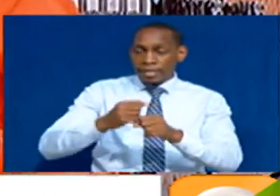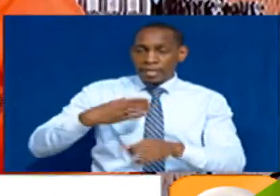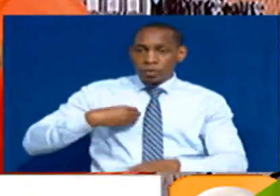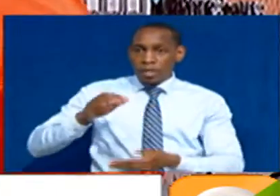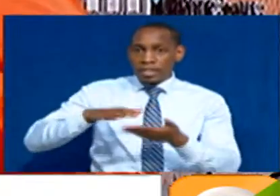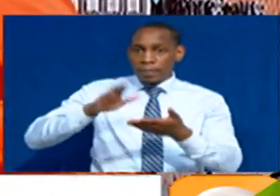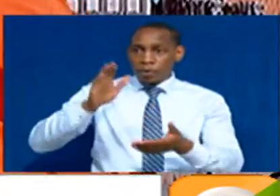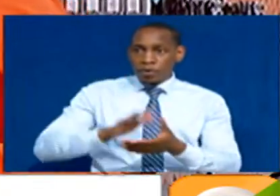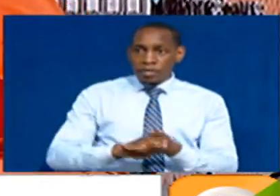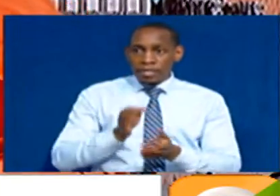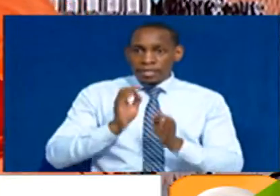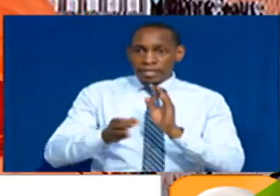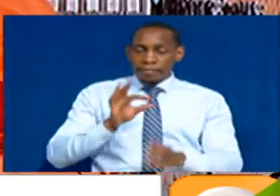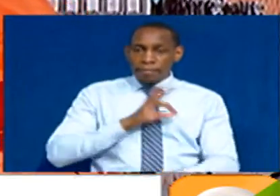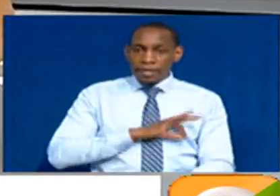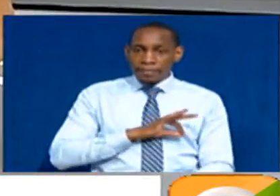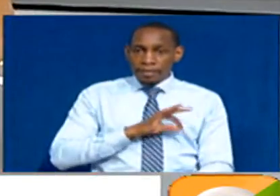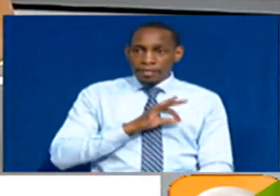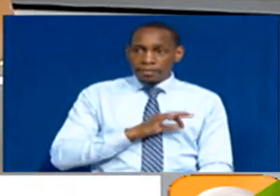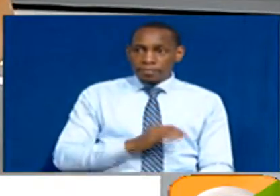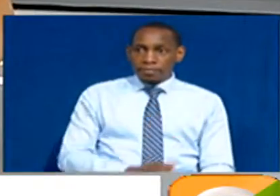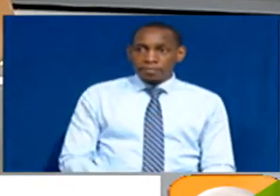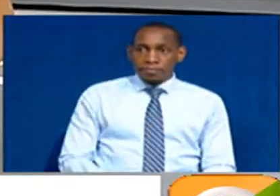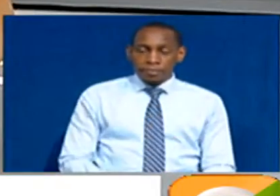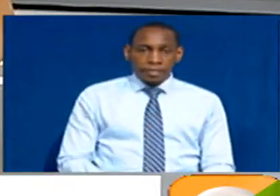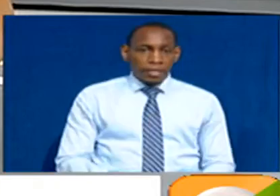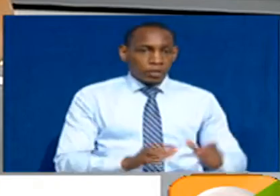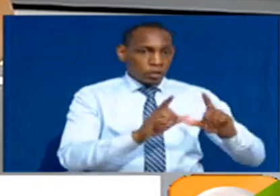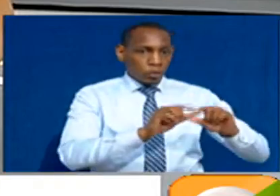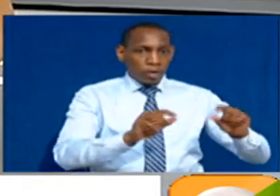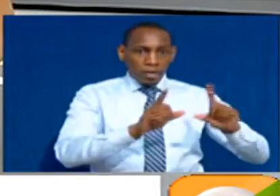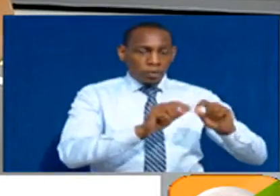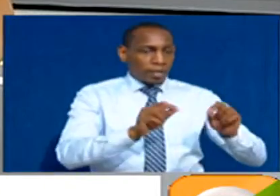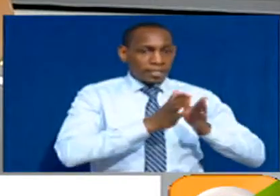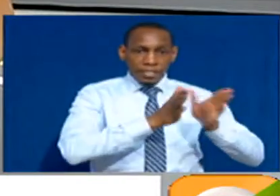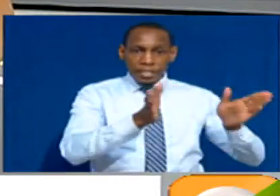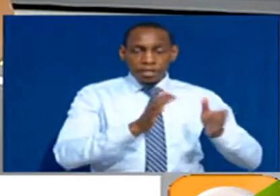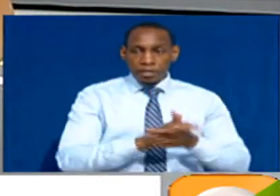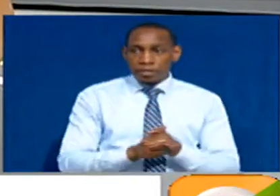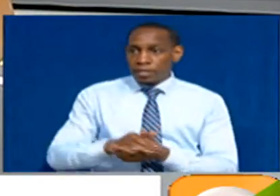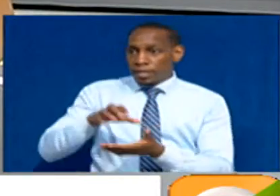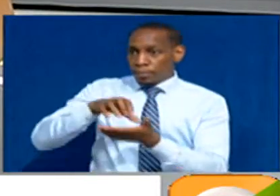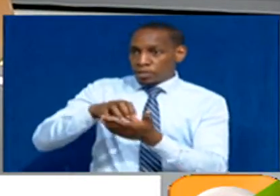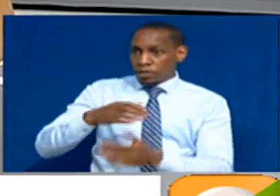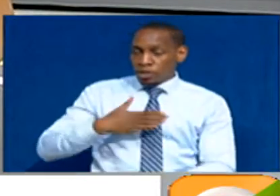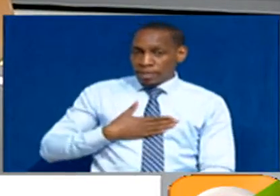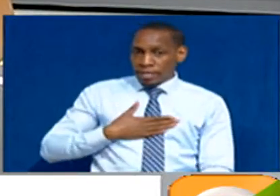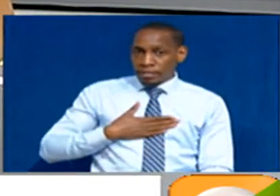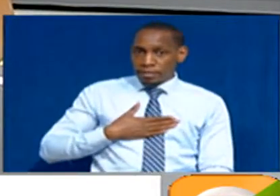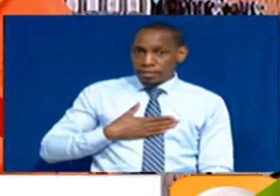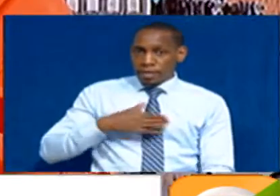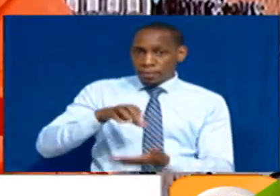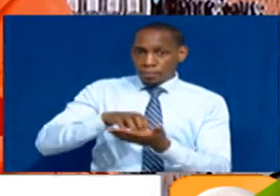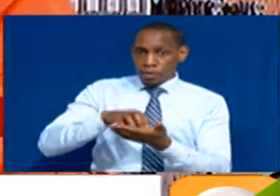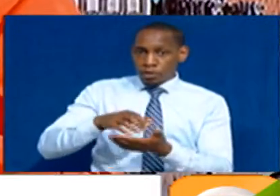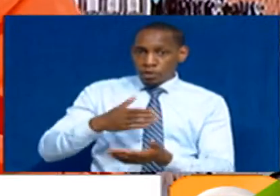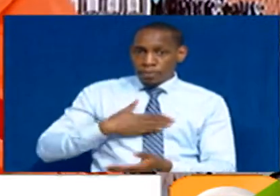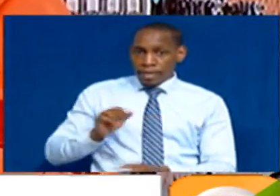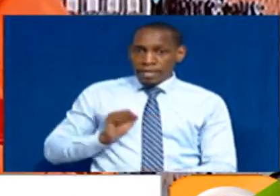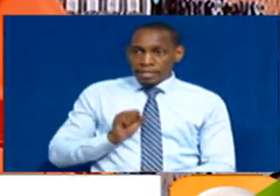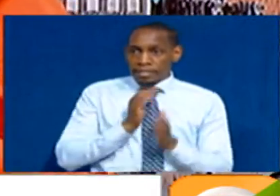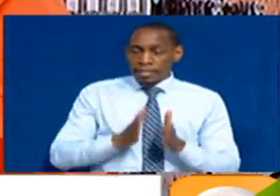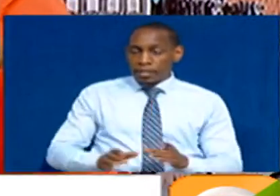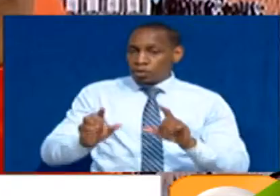wealth. I'm a beneficiary, you're a senator. I'm just being hypothetical. Okay, here. I'm saying it to you. But you're a senator today, case, and you invest abroad. As a senator, I will be